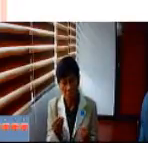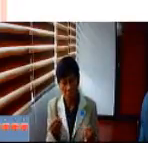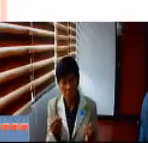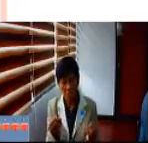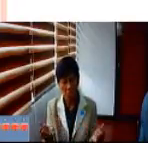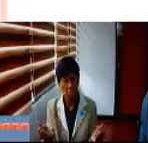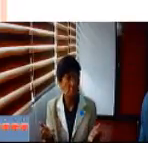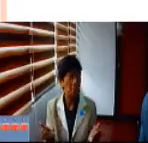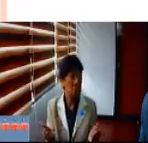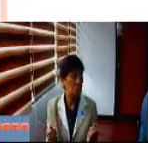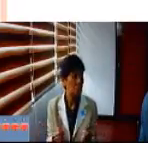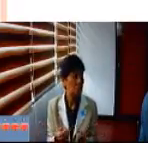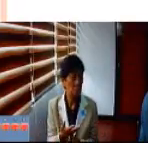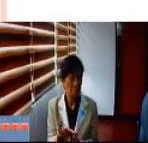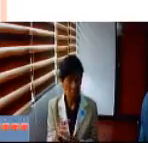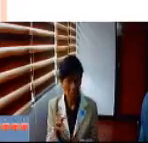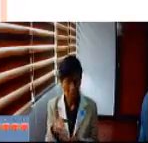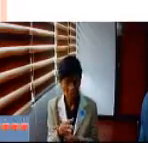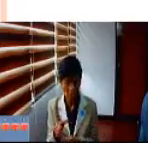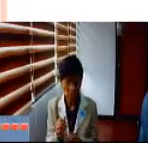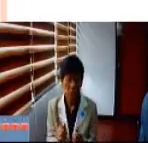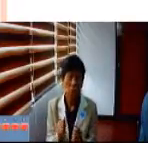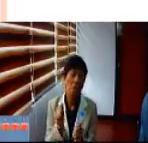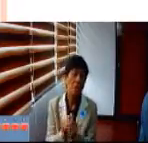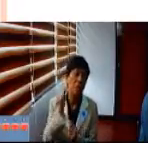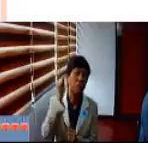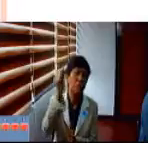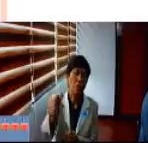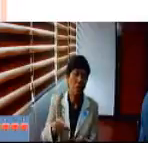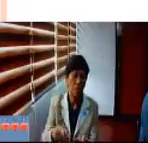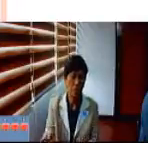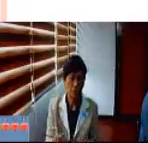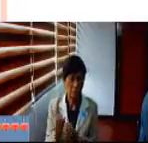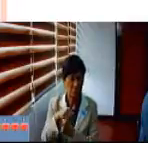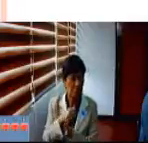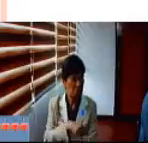fish farther, they fish longer, but they catch